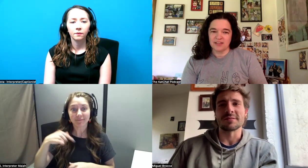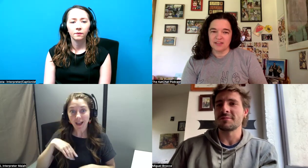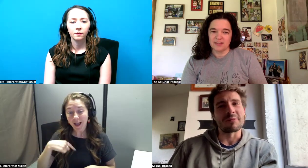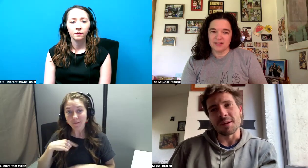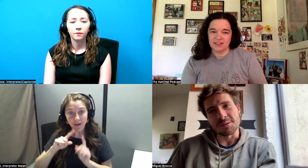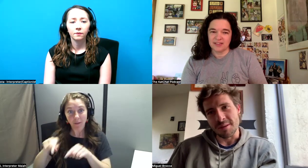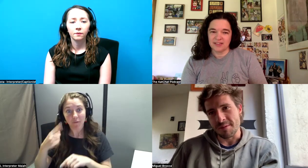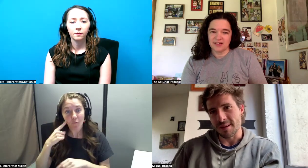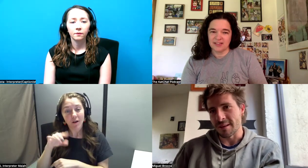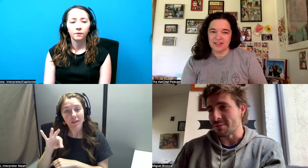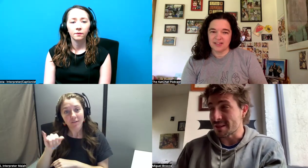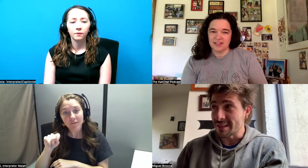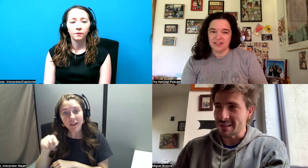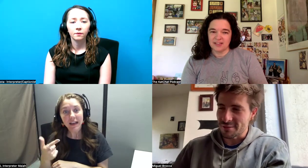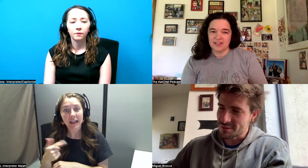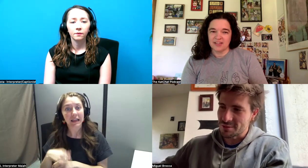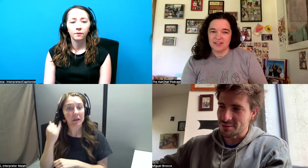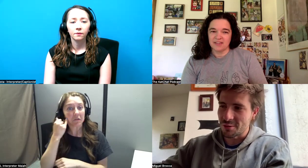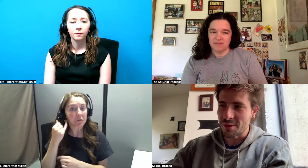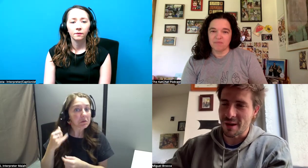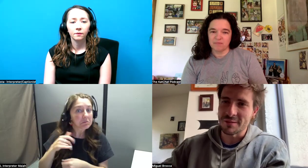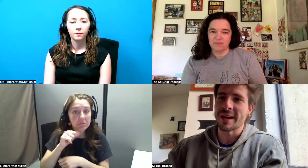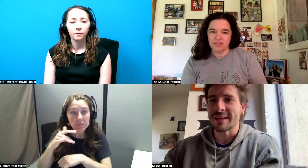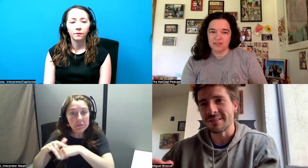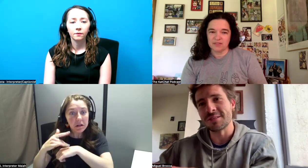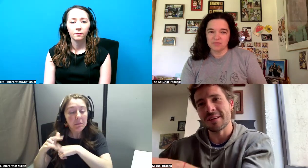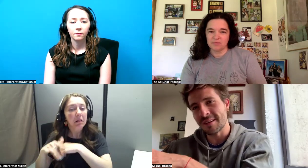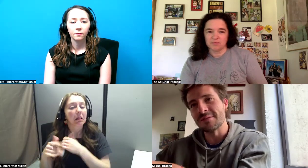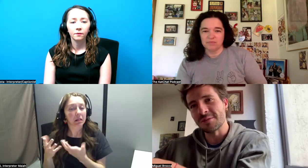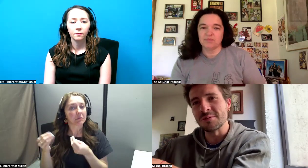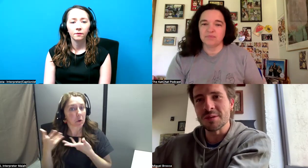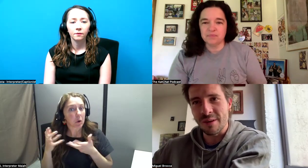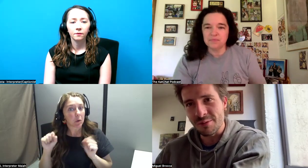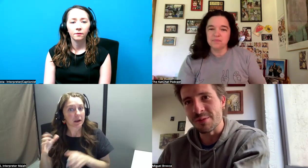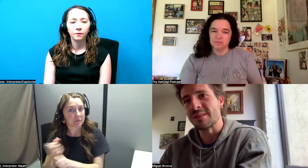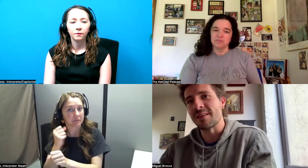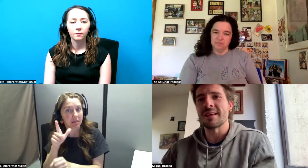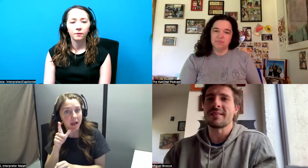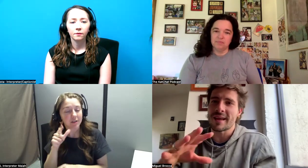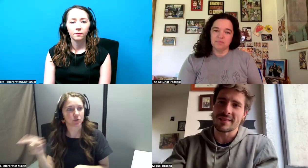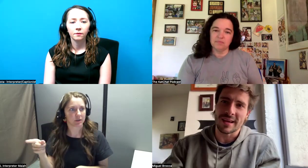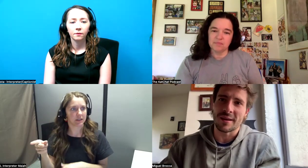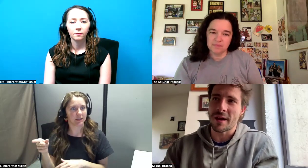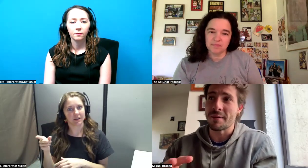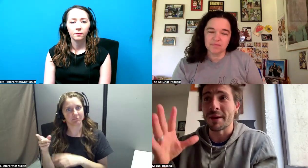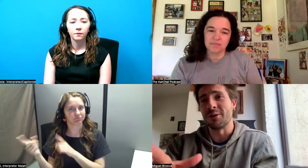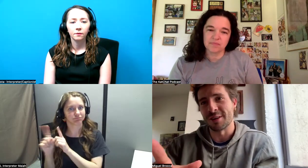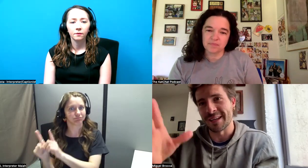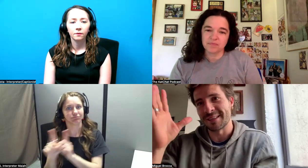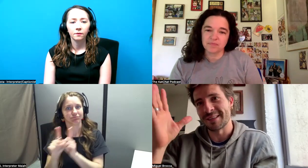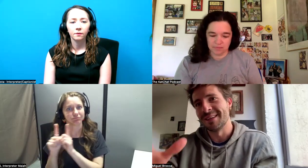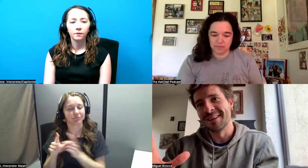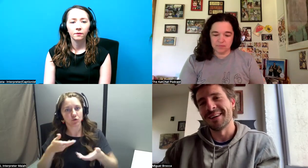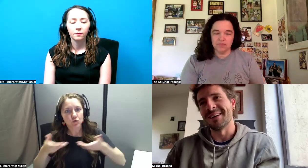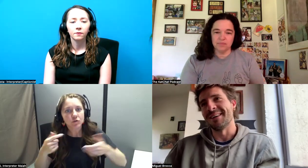let's just grab lunch or something." And he was kind enough to just show me around set. He introduced me to everyone, and then that day I met her